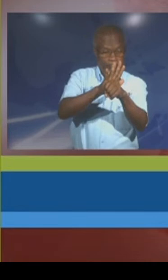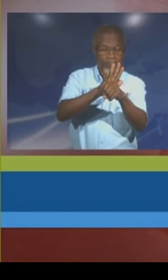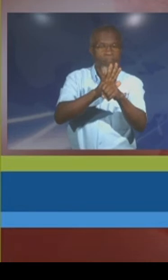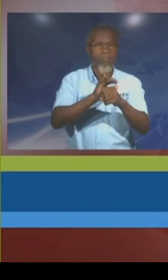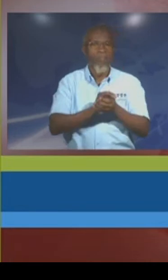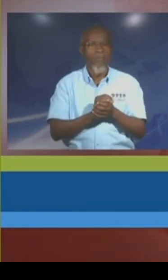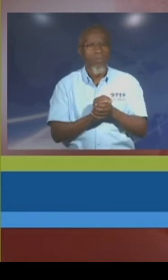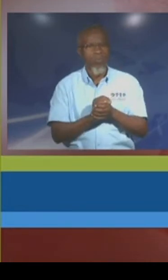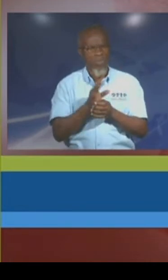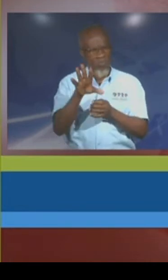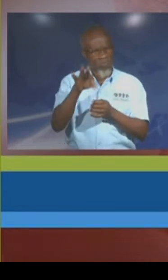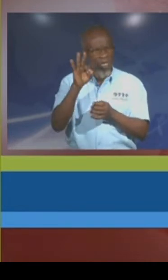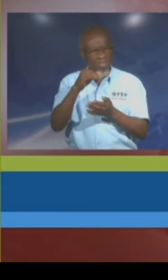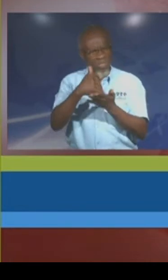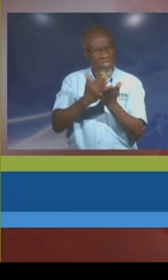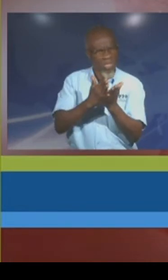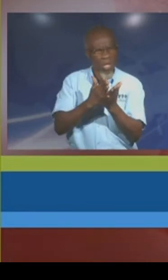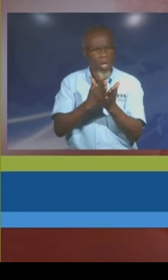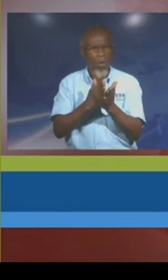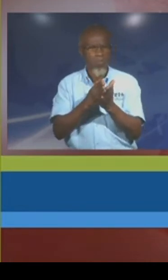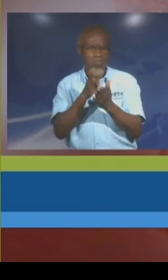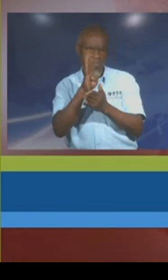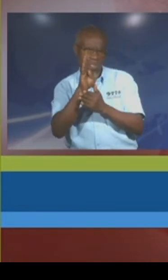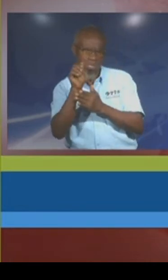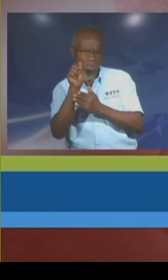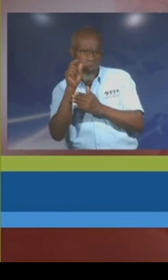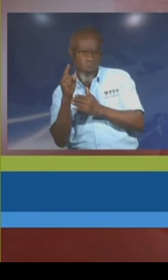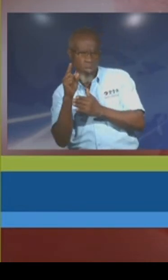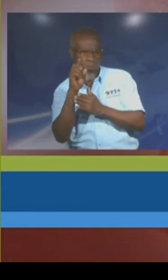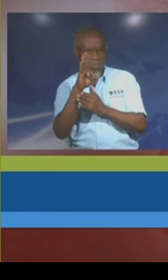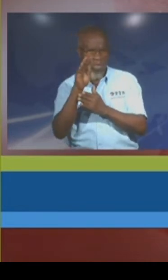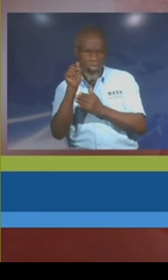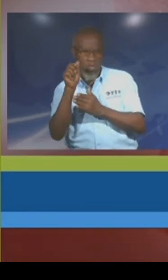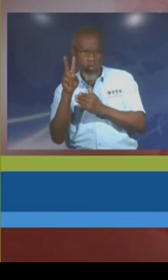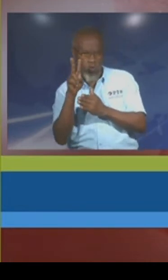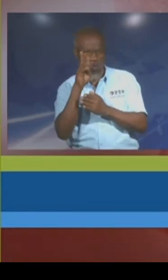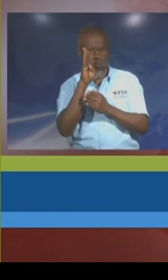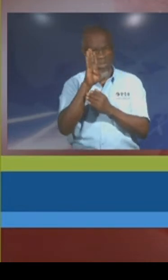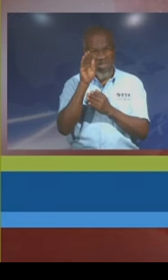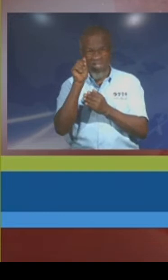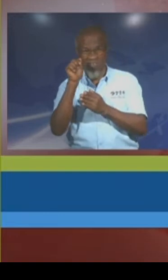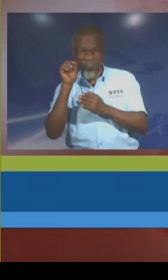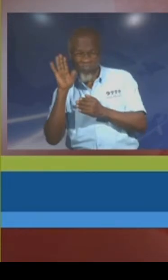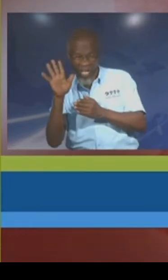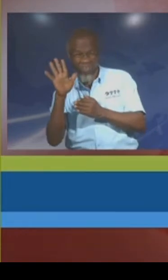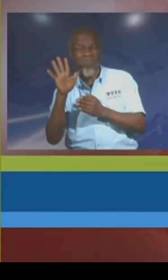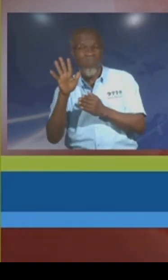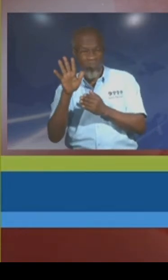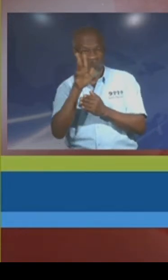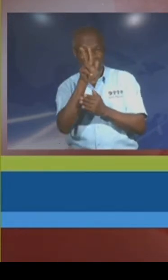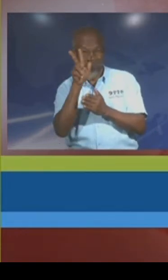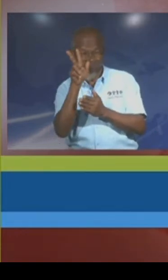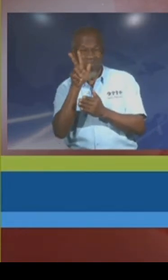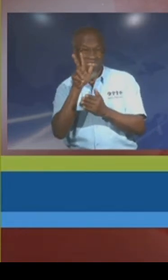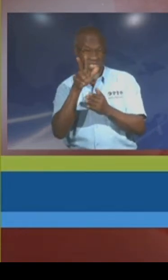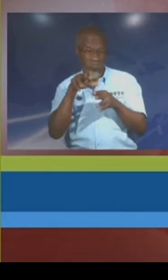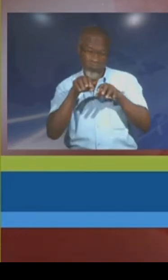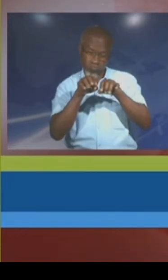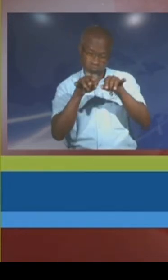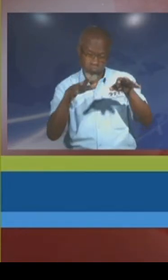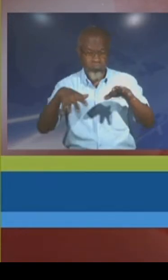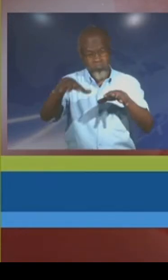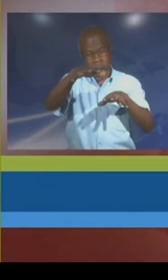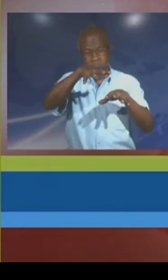have detected BA1, BA2, BA4, BA5 variants, and they are in circulation at different levels.